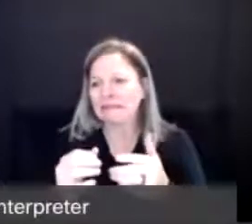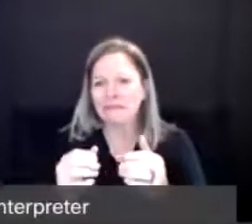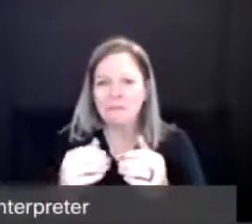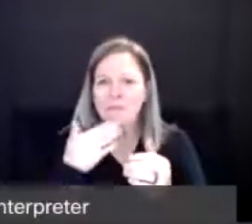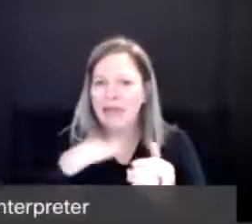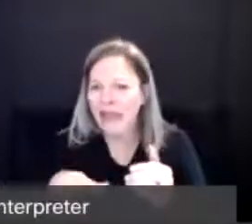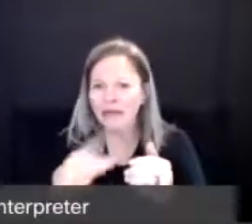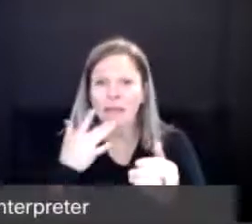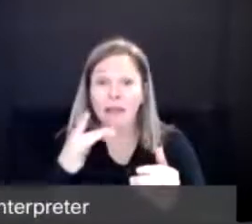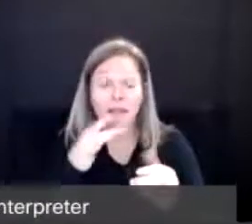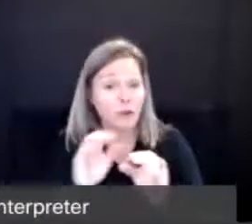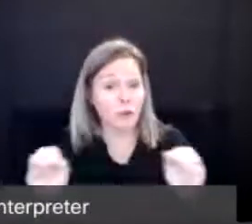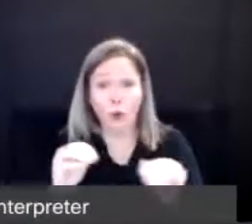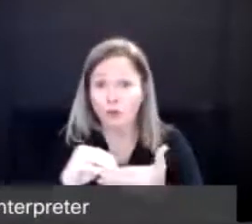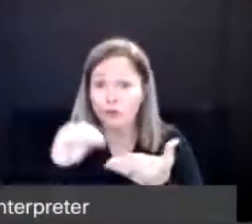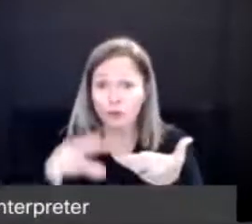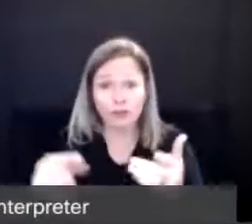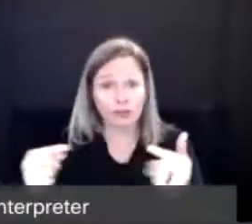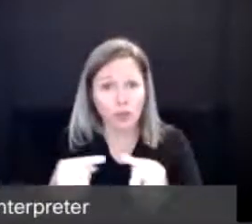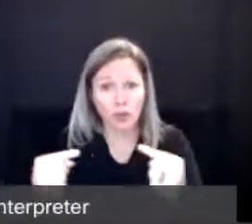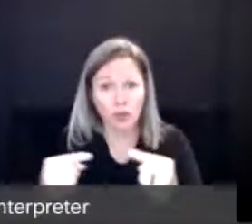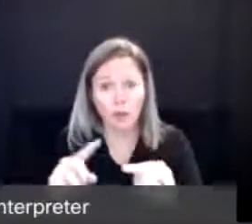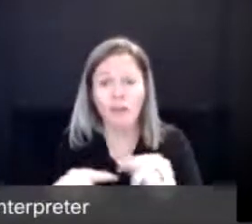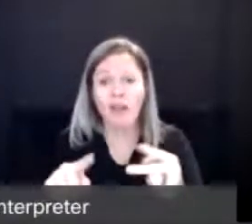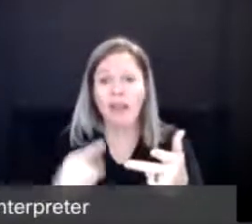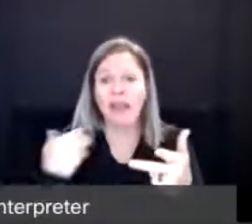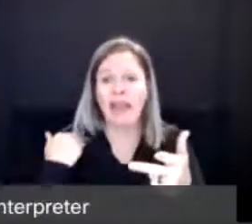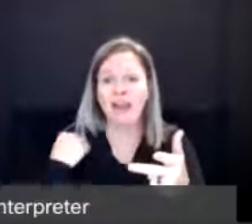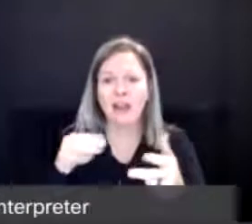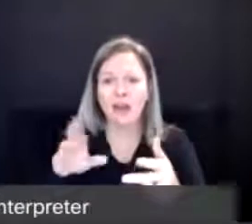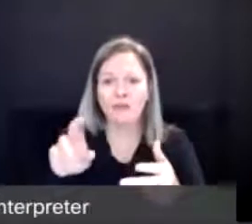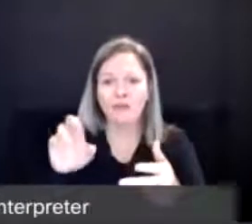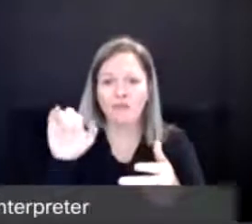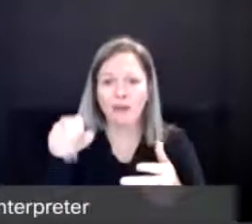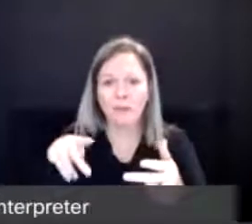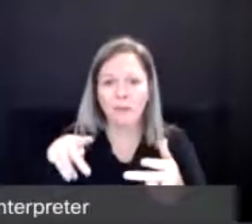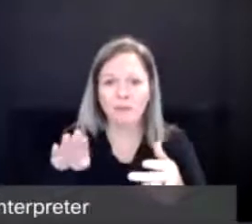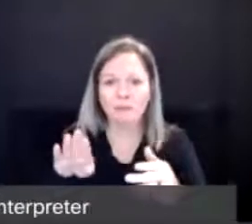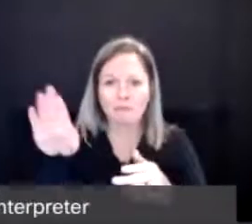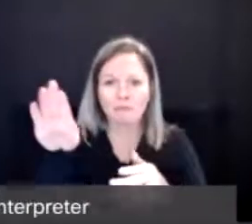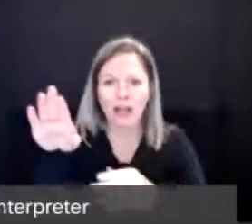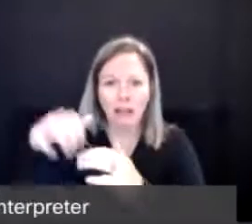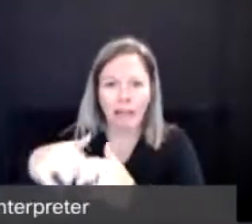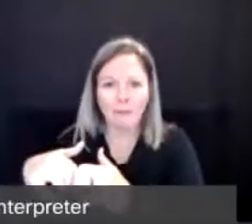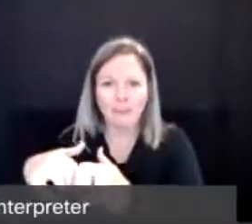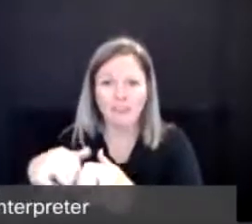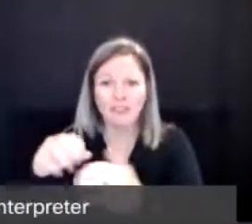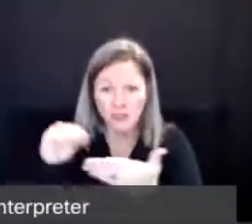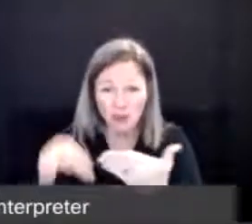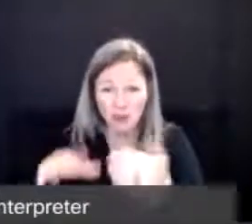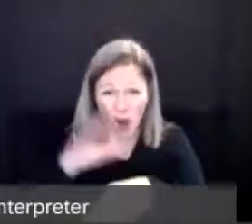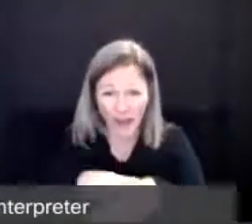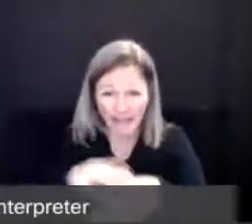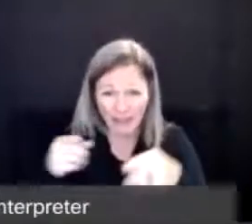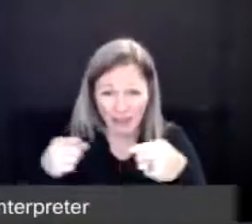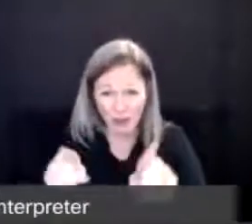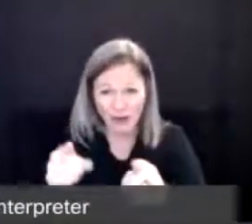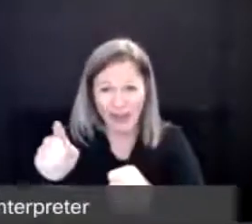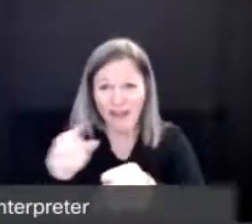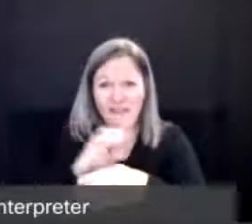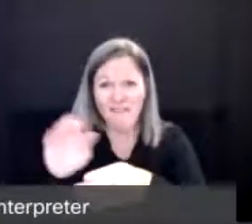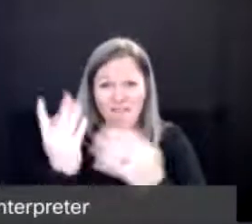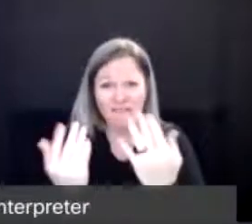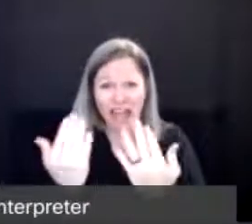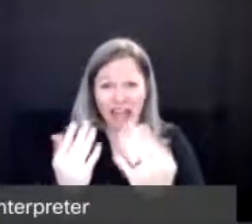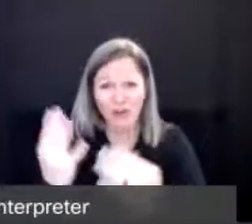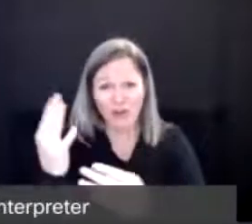students hurt, but we had an issue with a ramp collapsing, and students were on it during a fire drill, and luckily nobody was